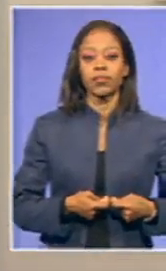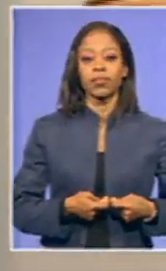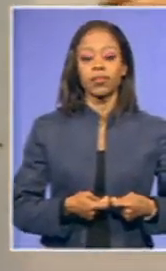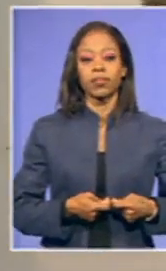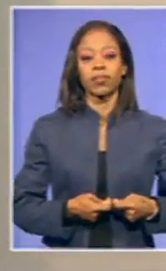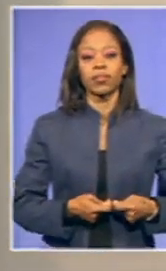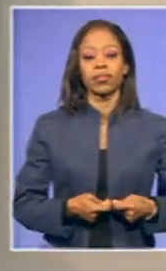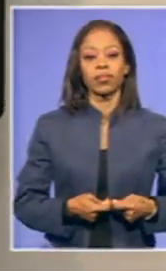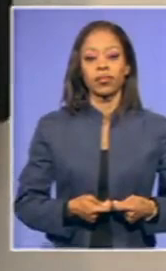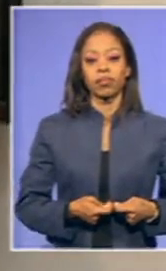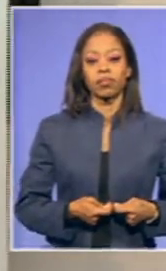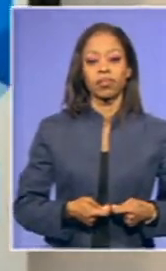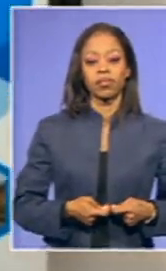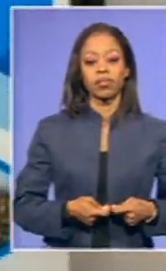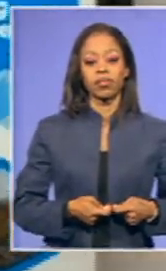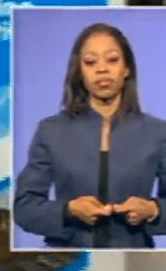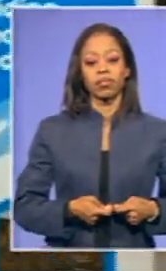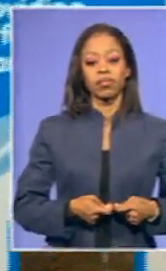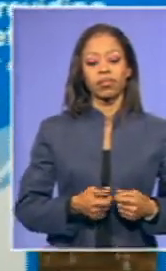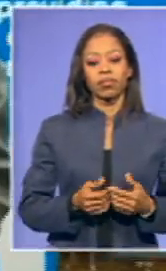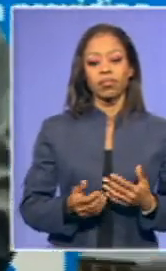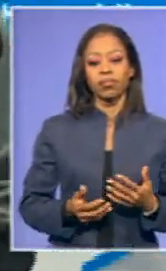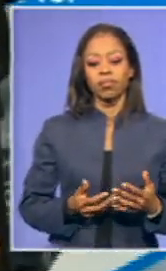Okay, we can take one more set, and then I'm just, yeah.